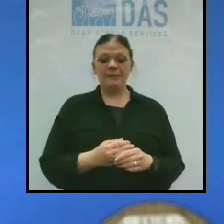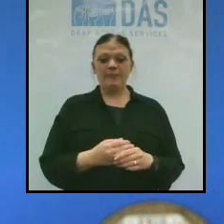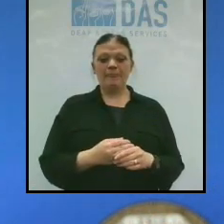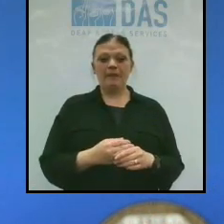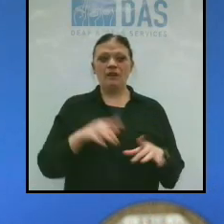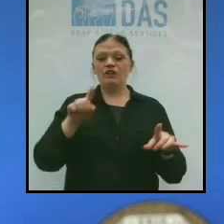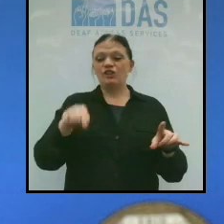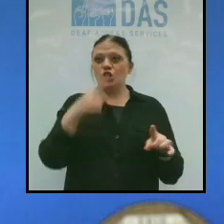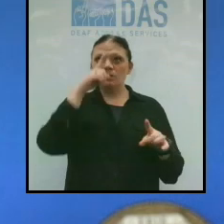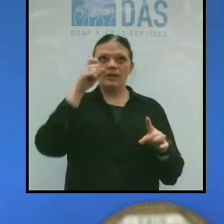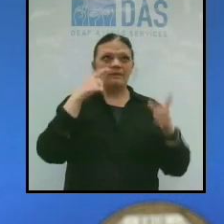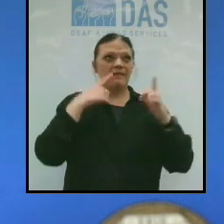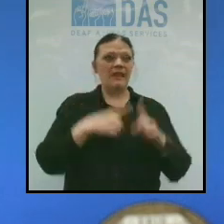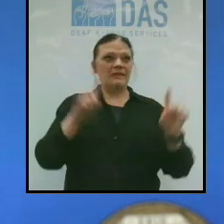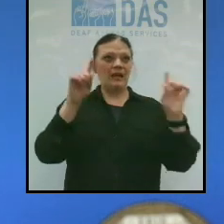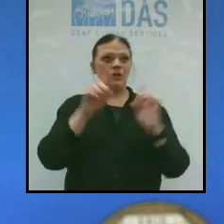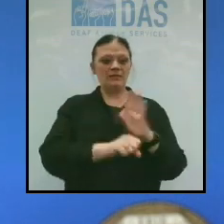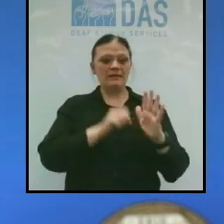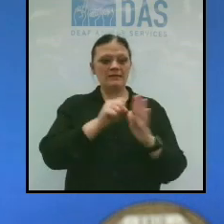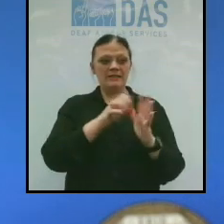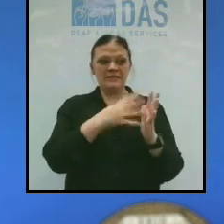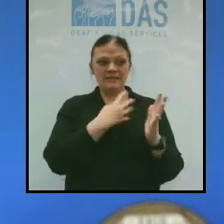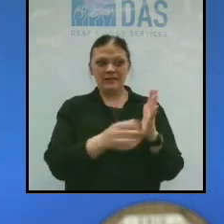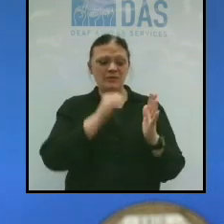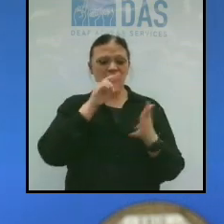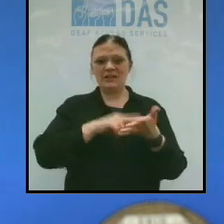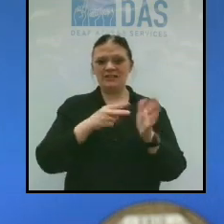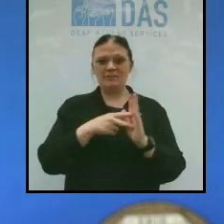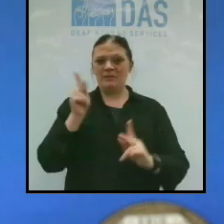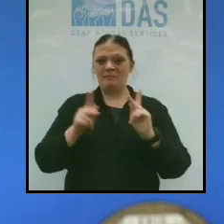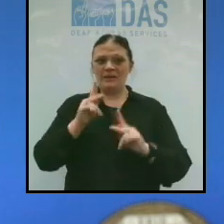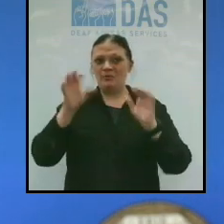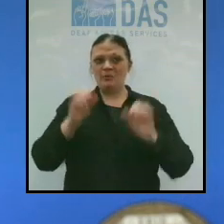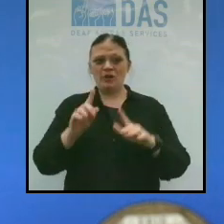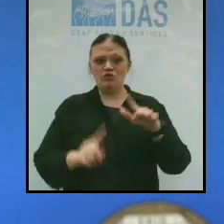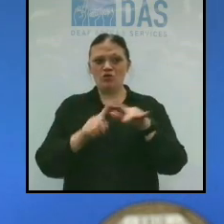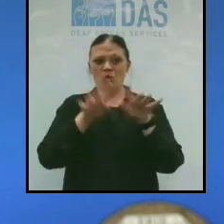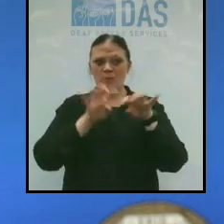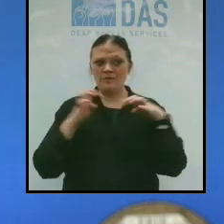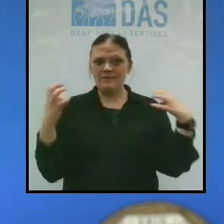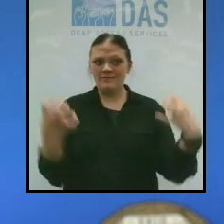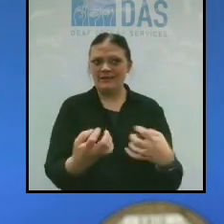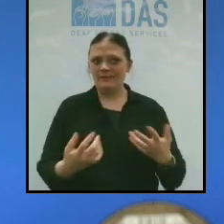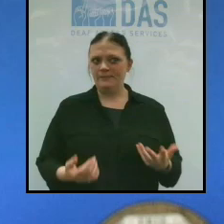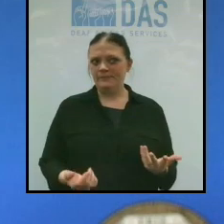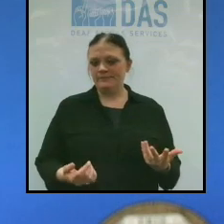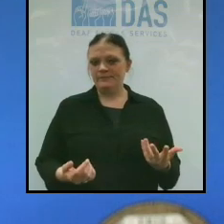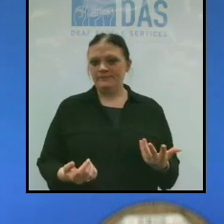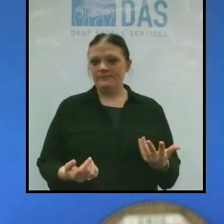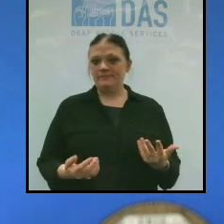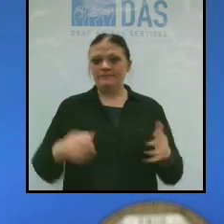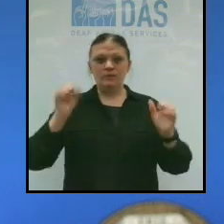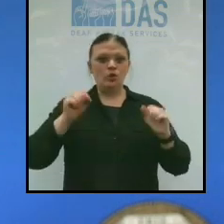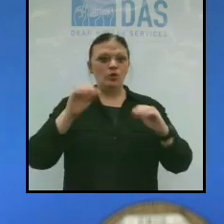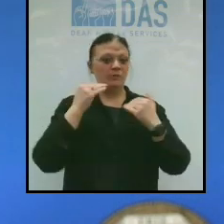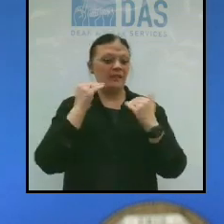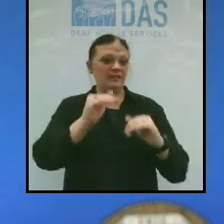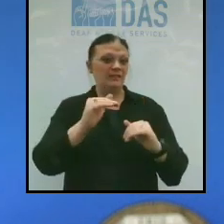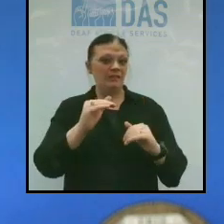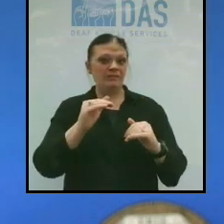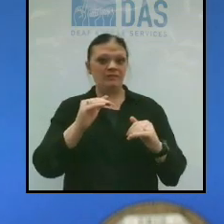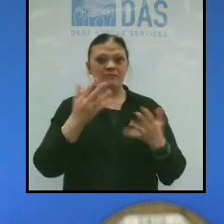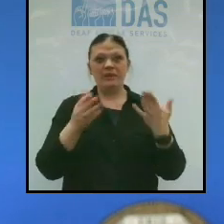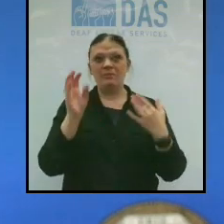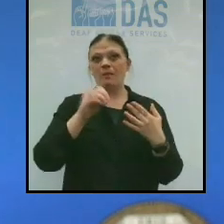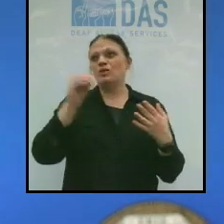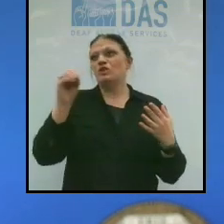season schedule doesn't mean there actually will be fans in those stands. I don't know. And there could be a limit on fans by a percentage